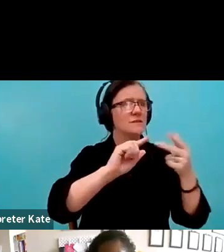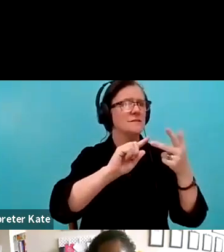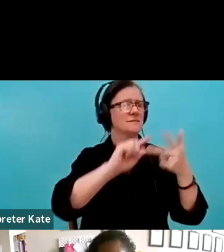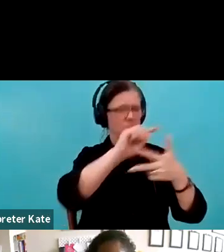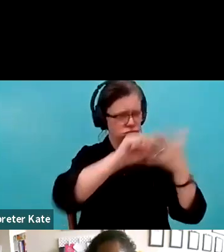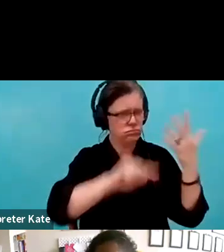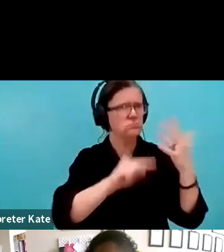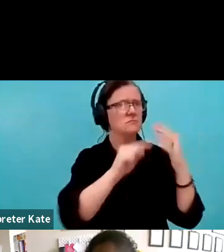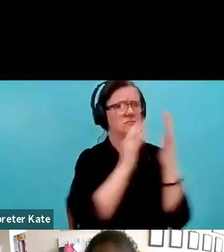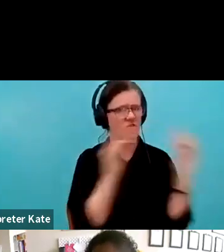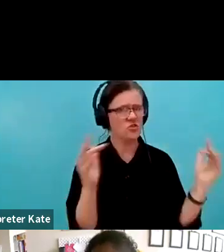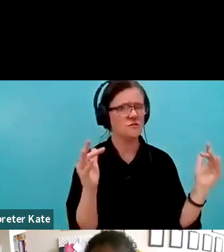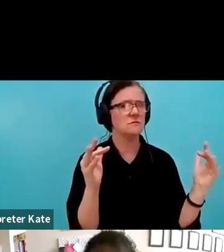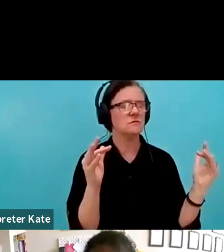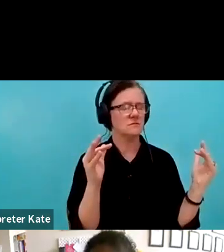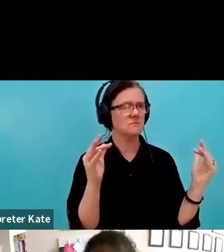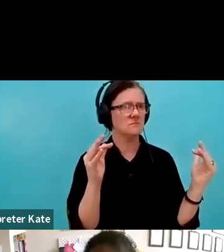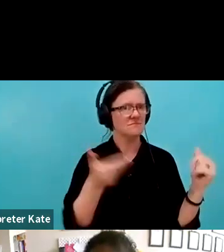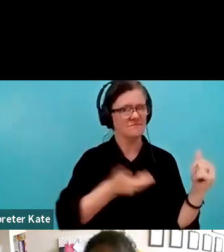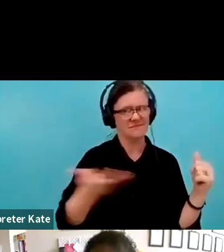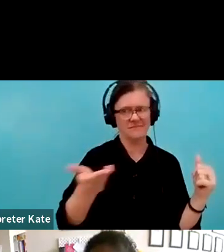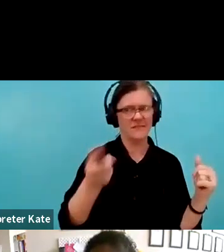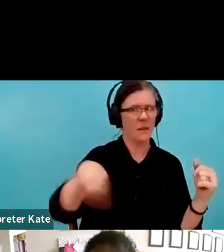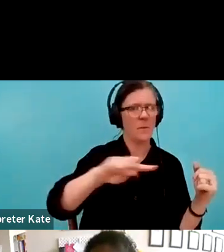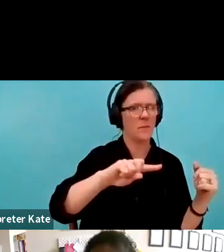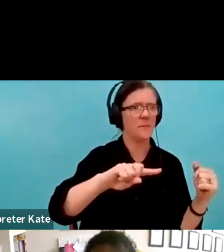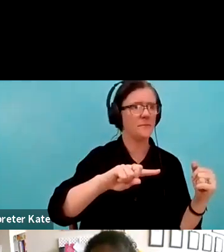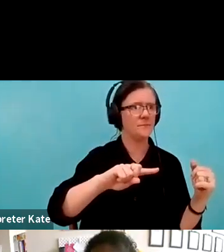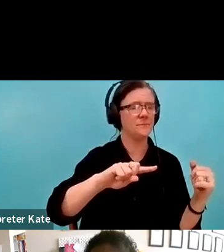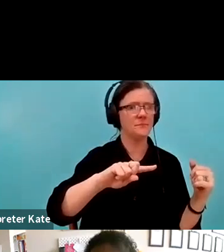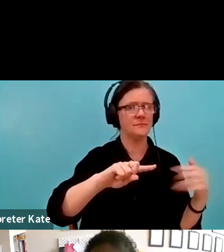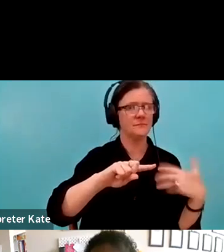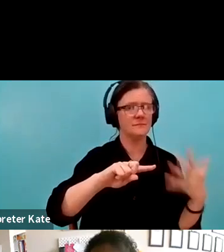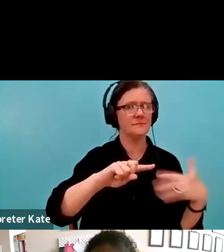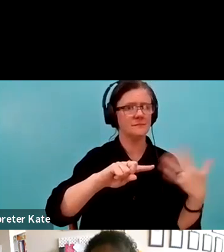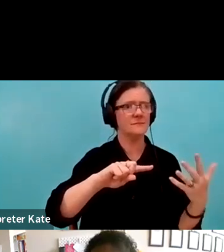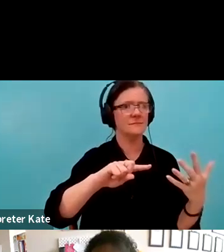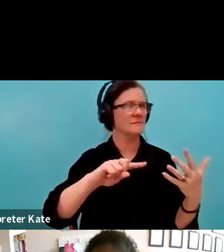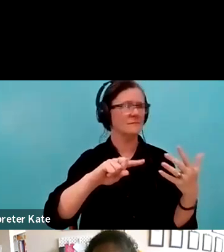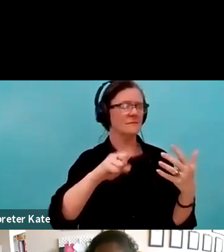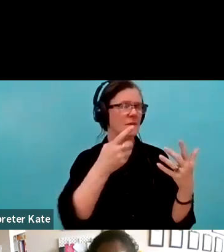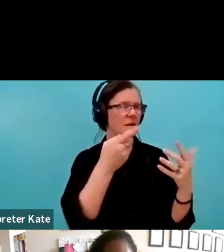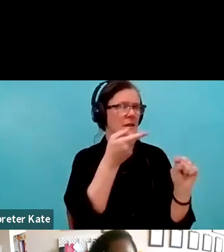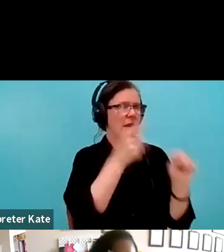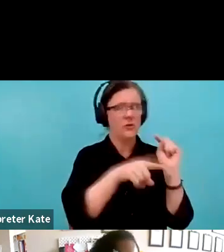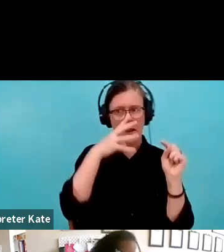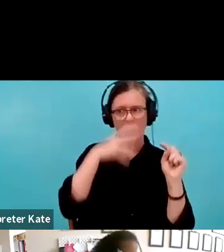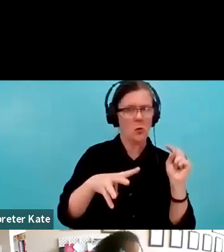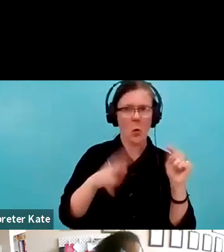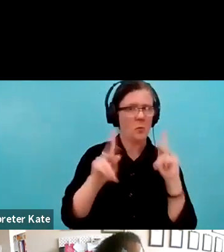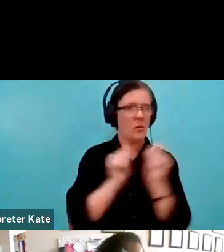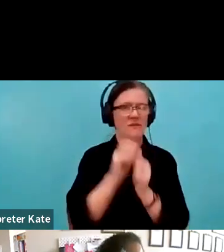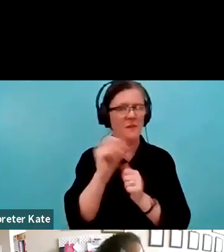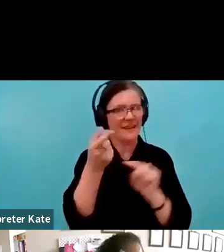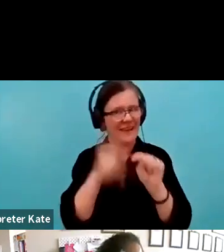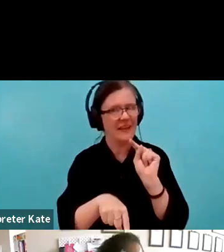inclusion, that folks, you know, can't ignore folks with